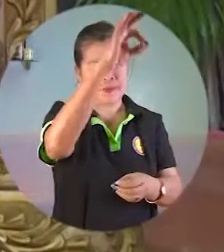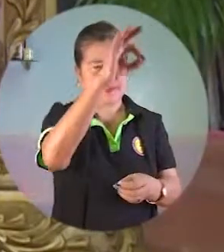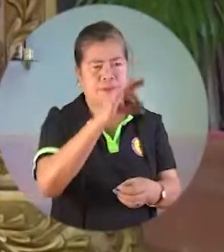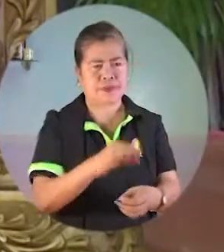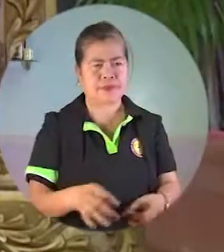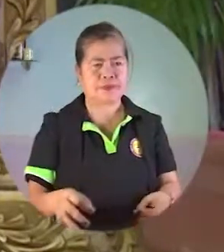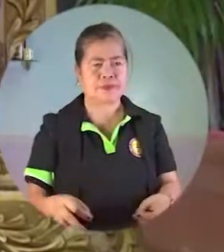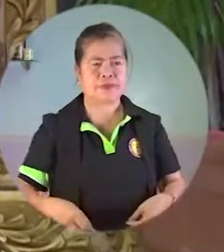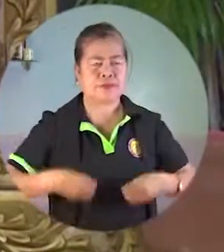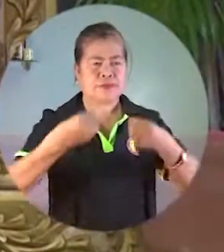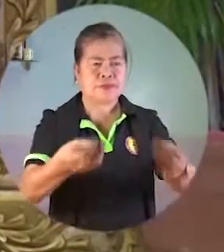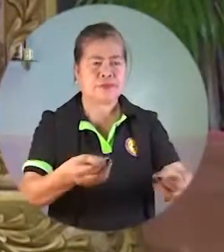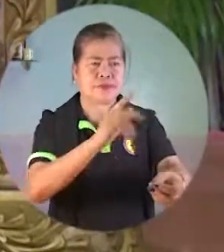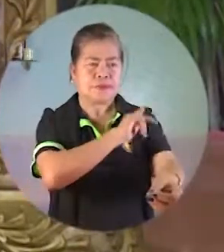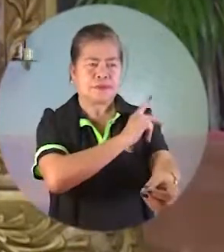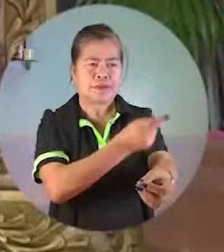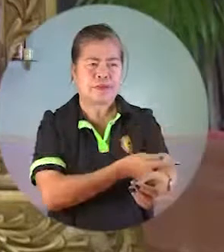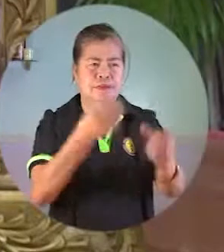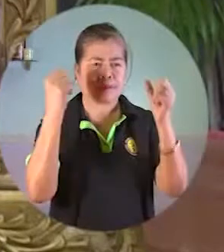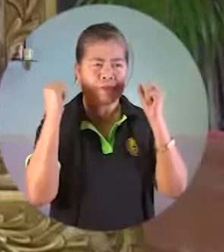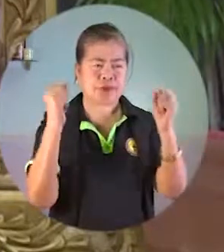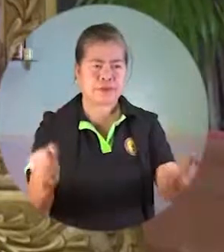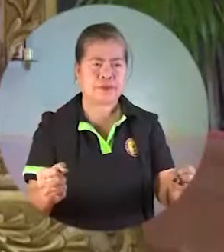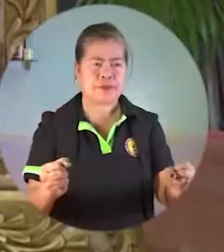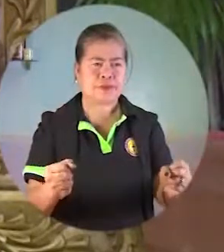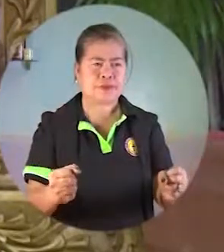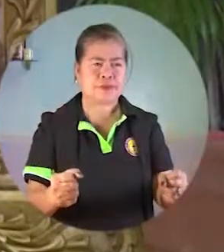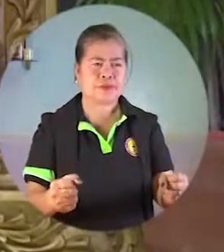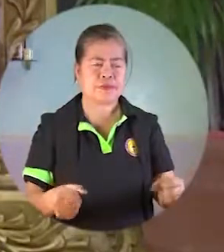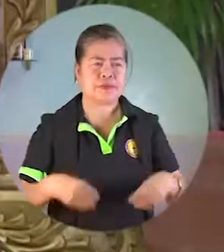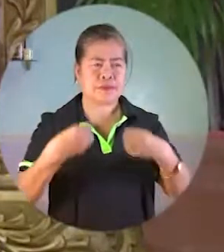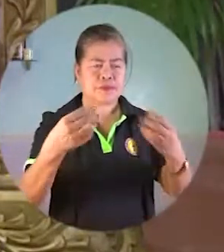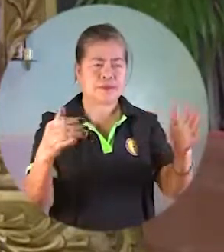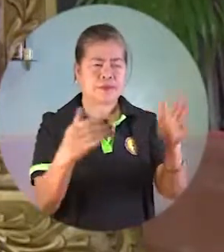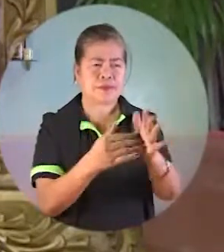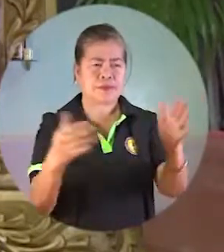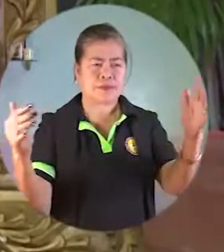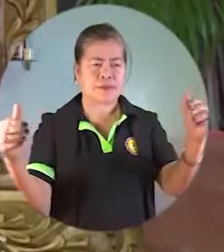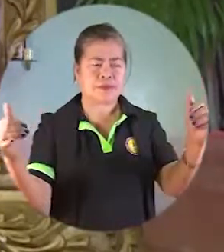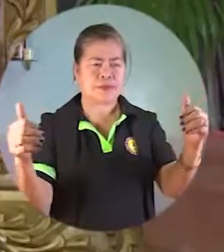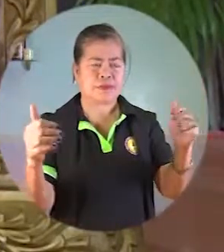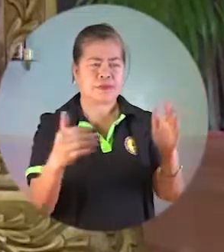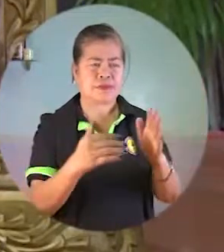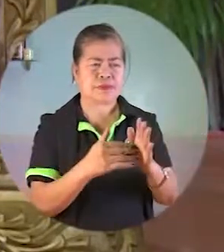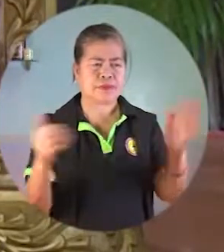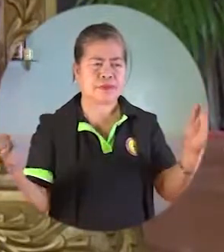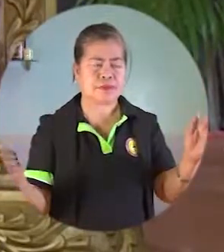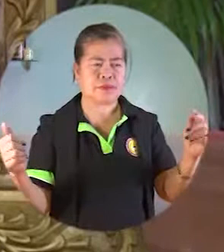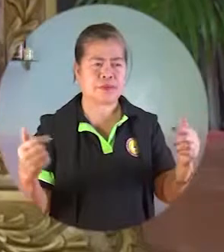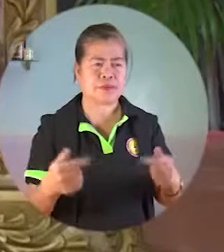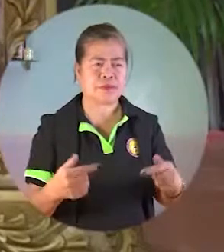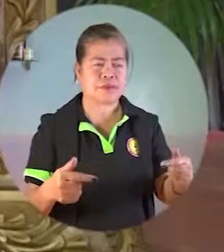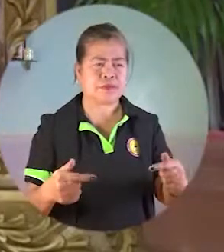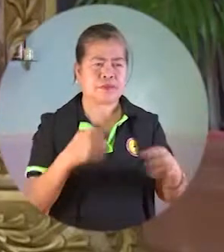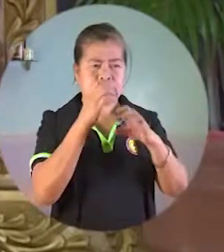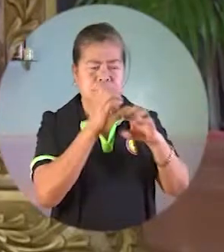Spirit, gives us the power, the strength against our enemies, the wiles